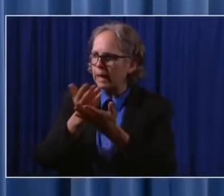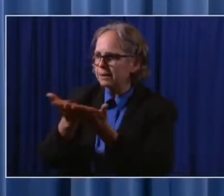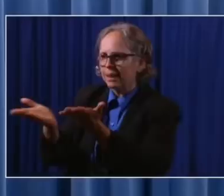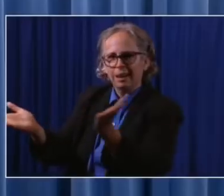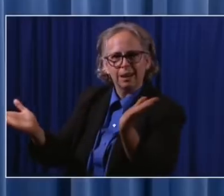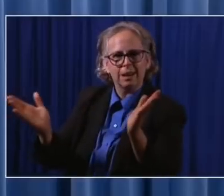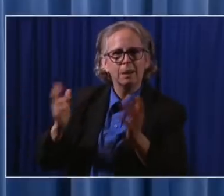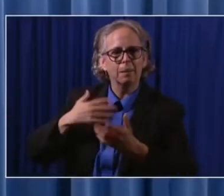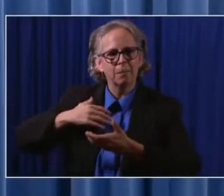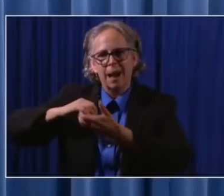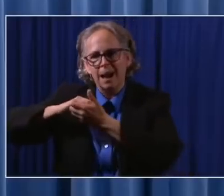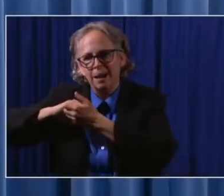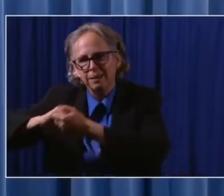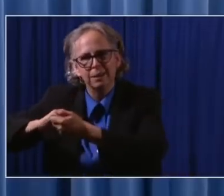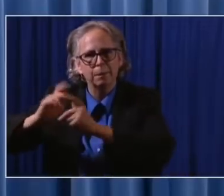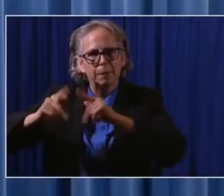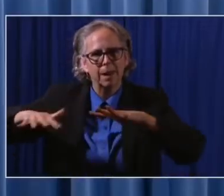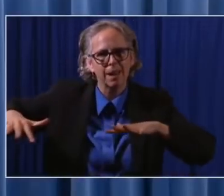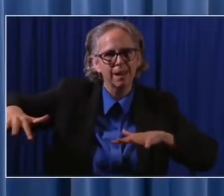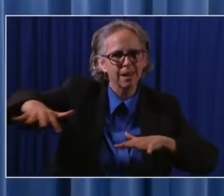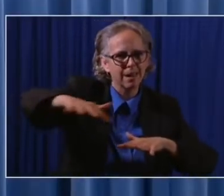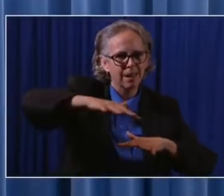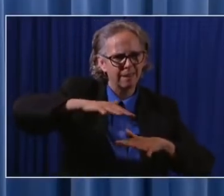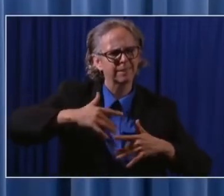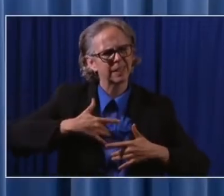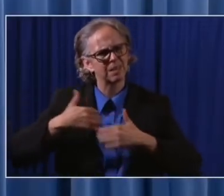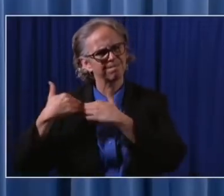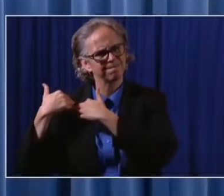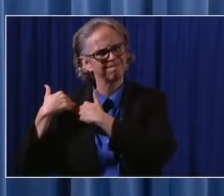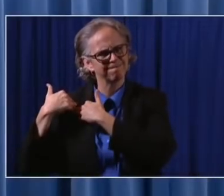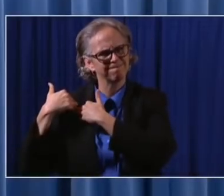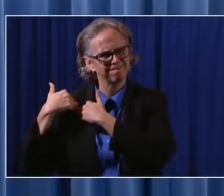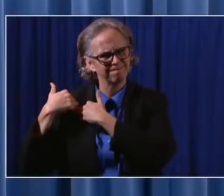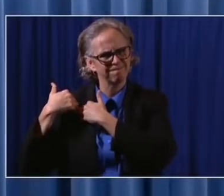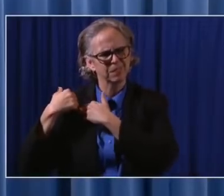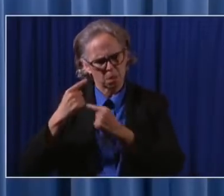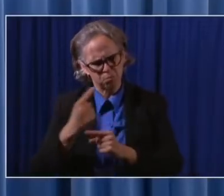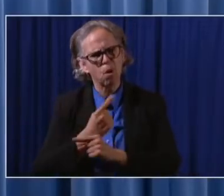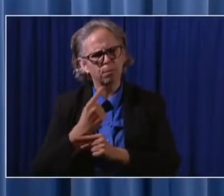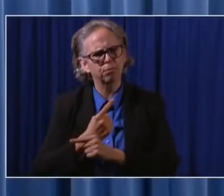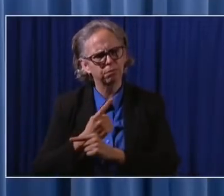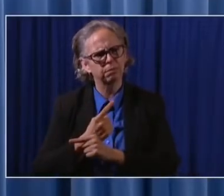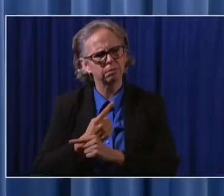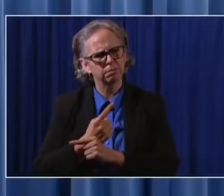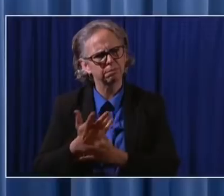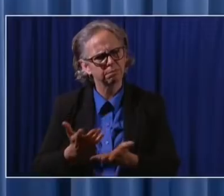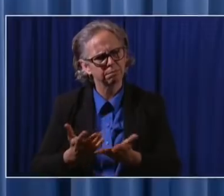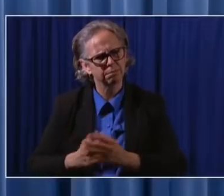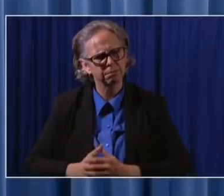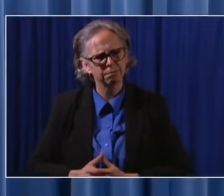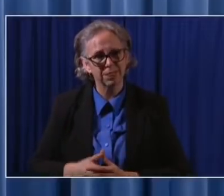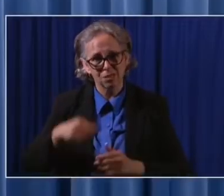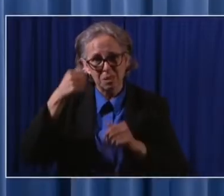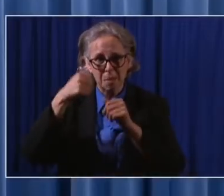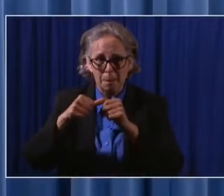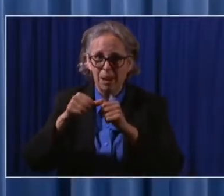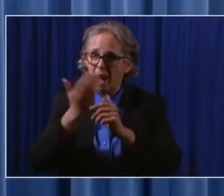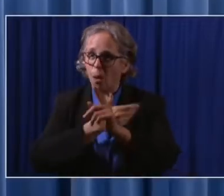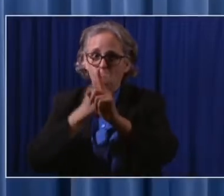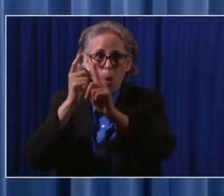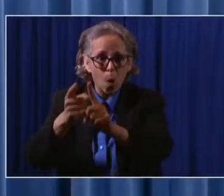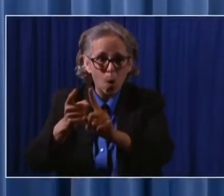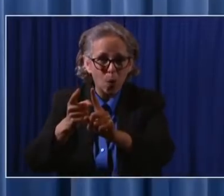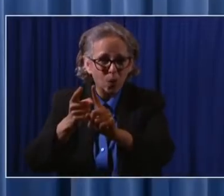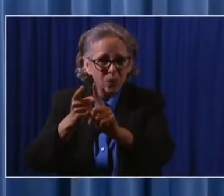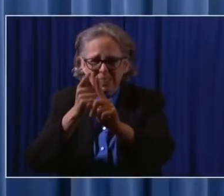is, I believe, the thing that we need to do to get us out of this. Look, let's keep our eye on the ball. What